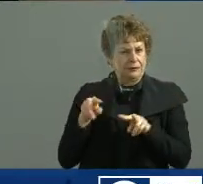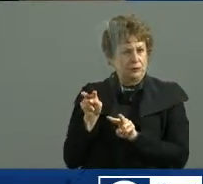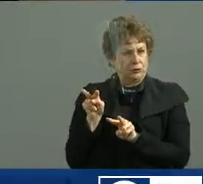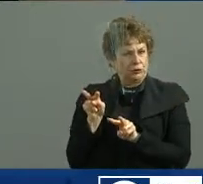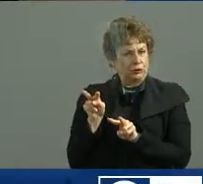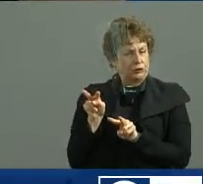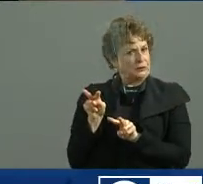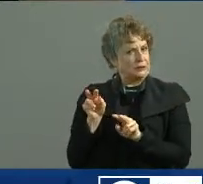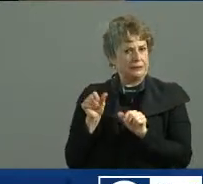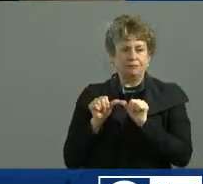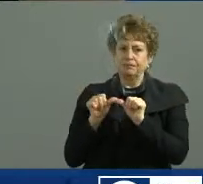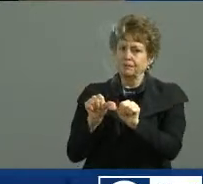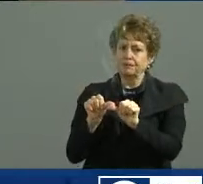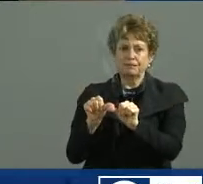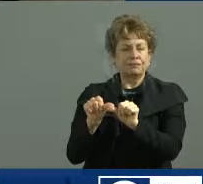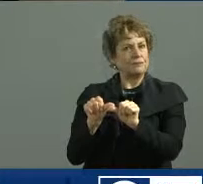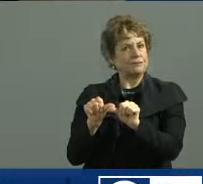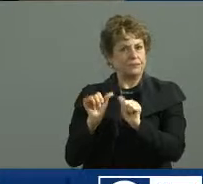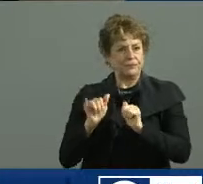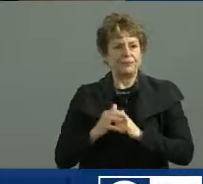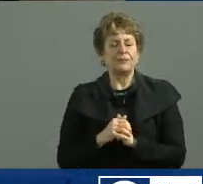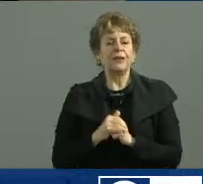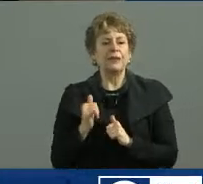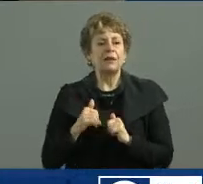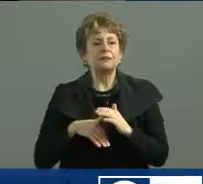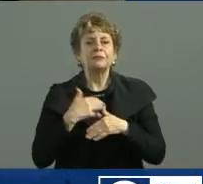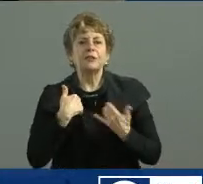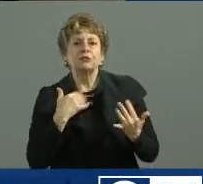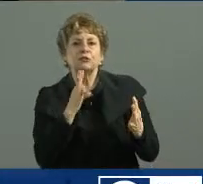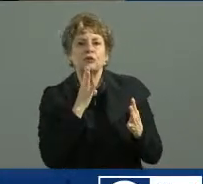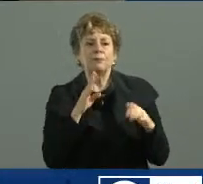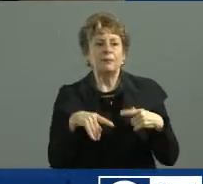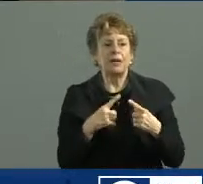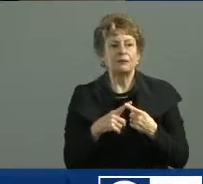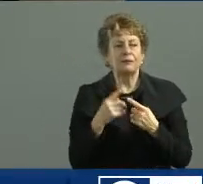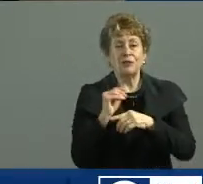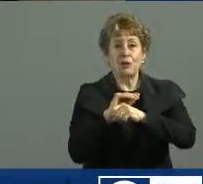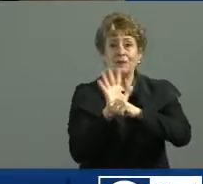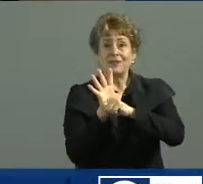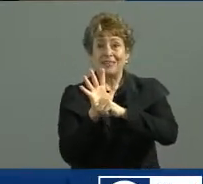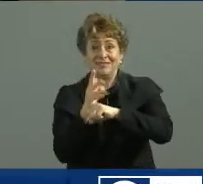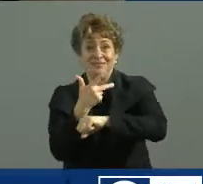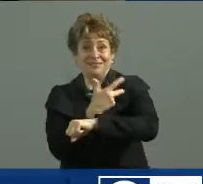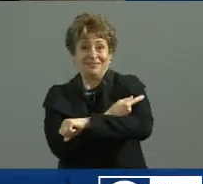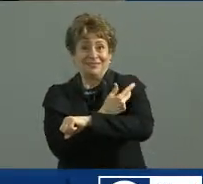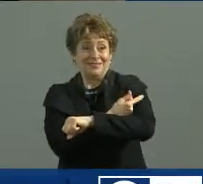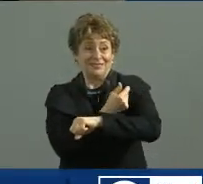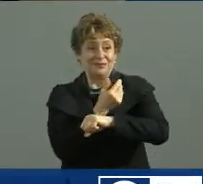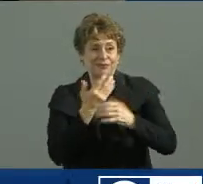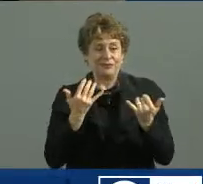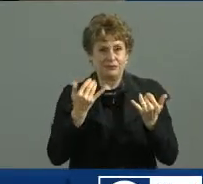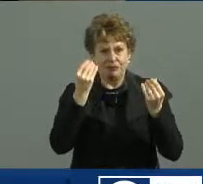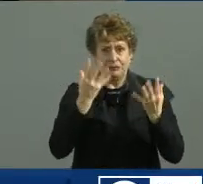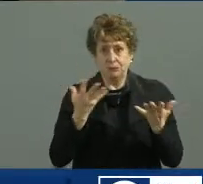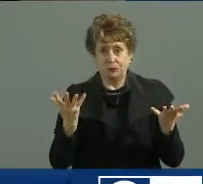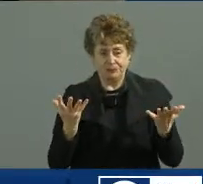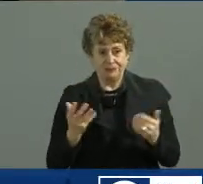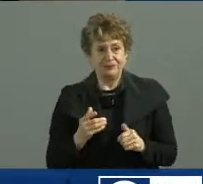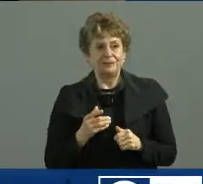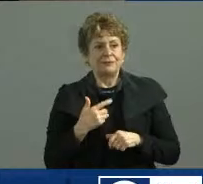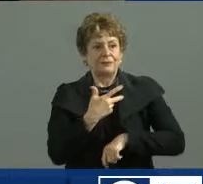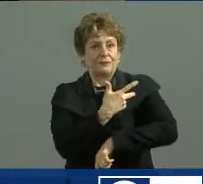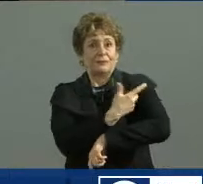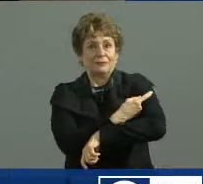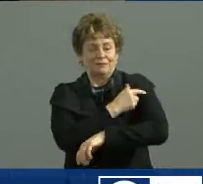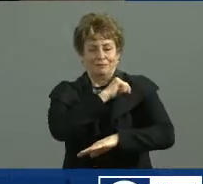on. To talk about some COVID-19 vaccine updates and the implementation of our vaccination program here